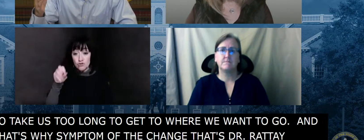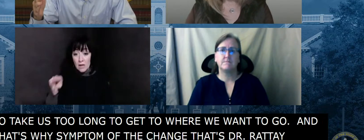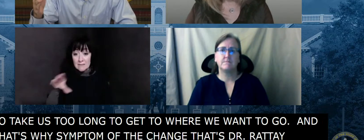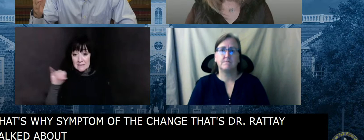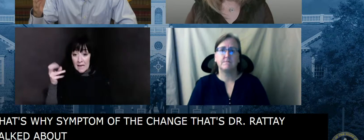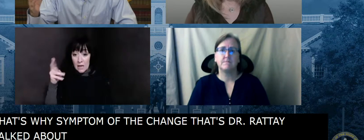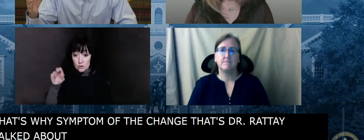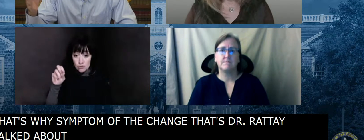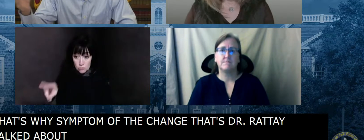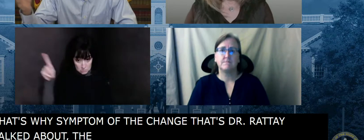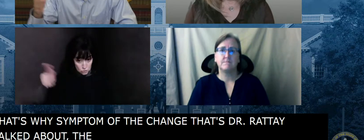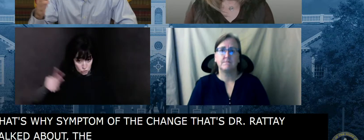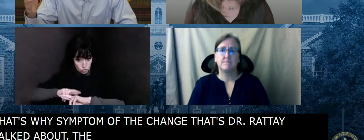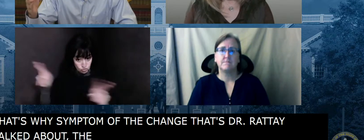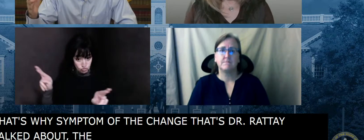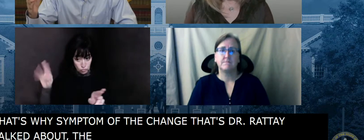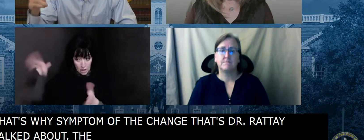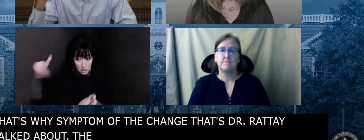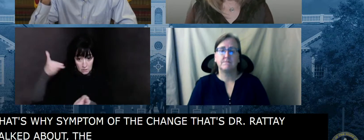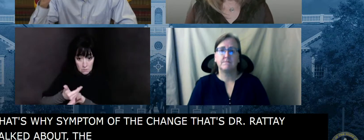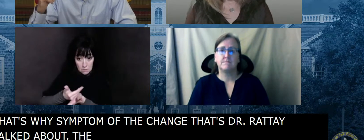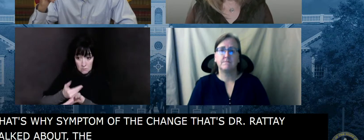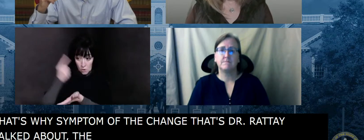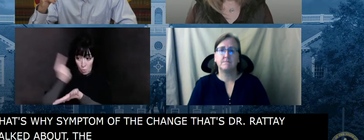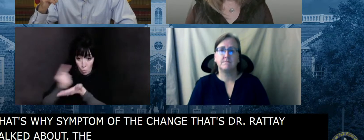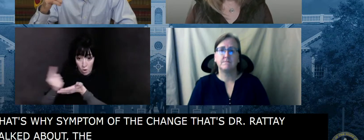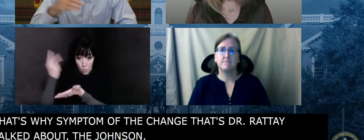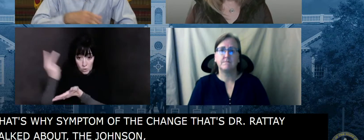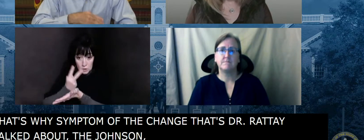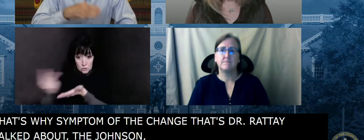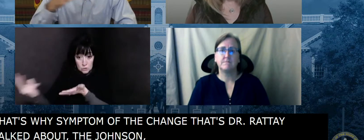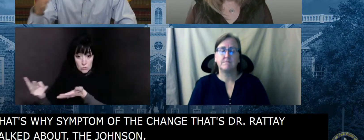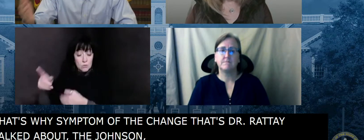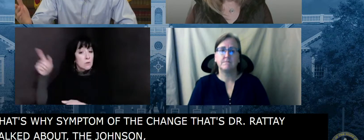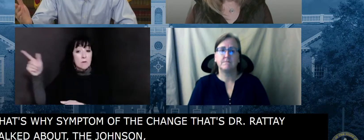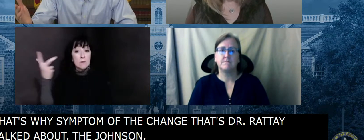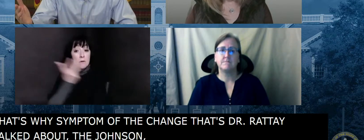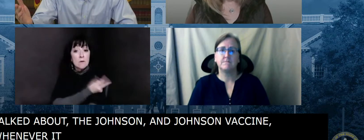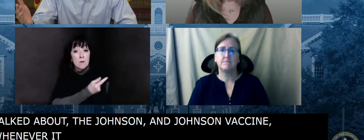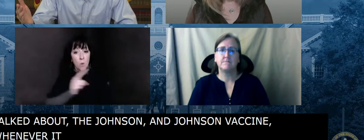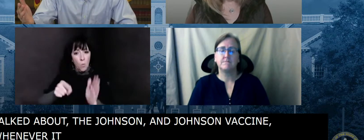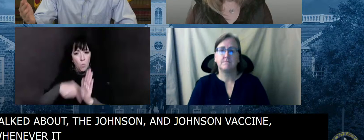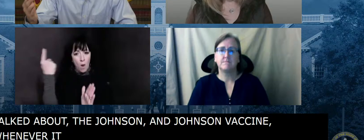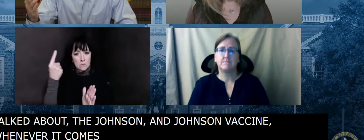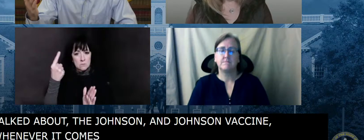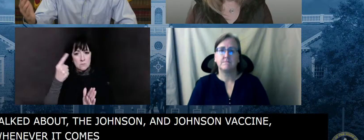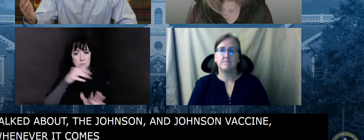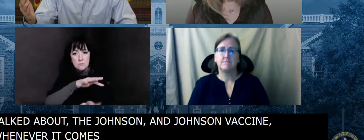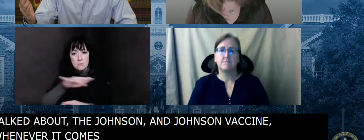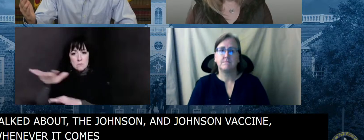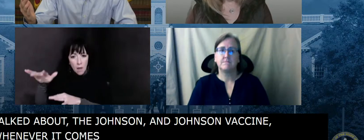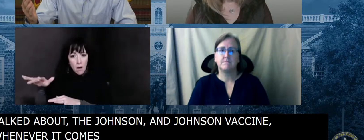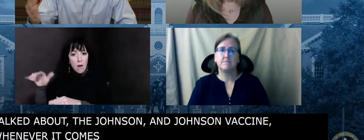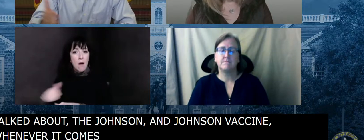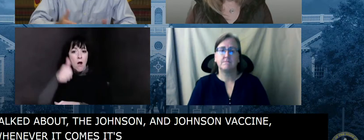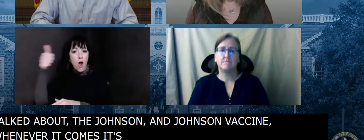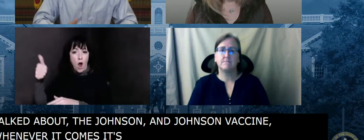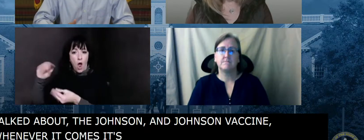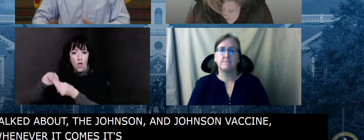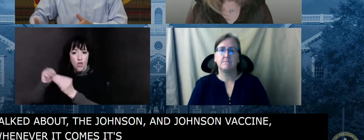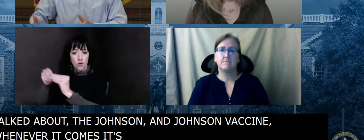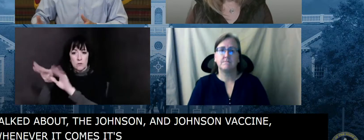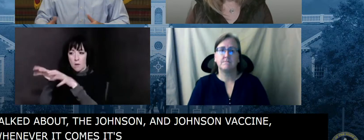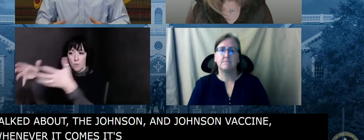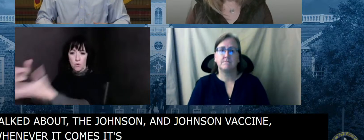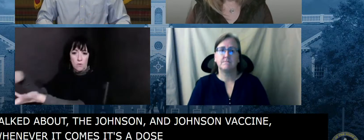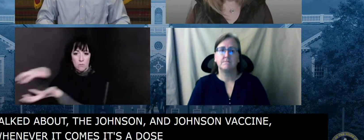week, 2 weeks, 3 weeks, whatever it comes? That's one dose, and it's a whole new supply. And it'll be a big boost to all of us. And then, of